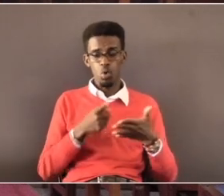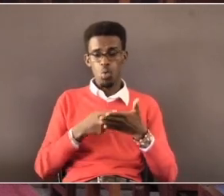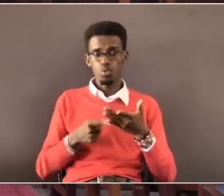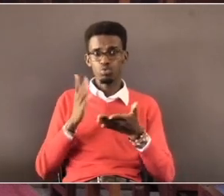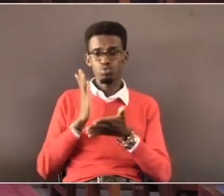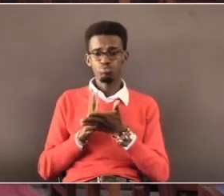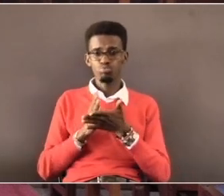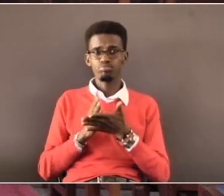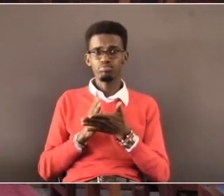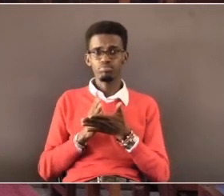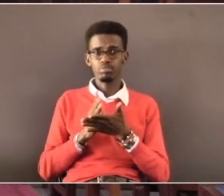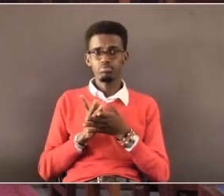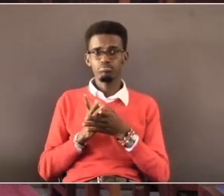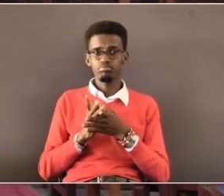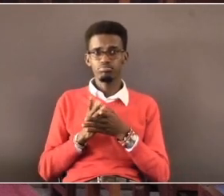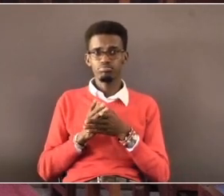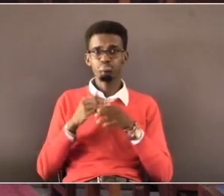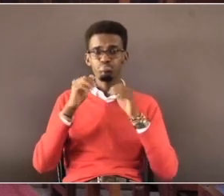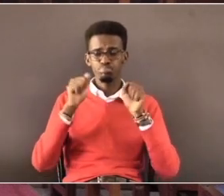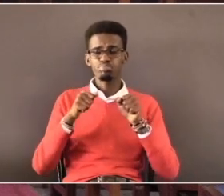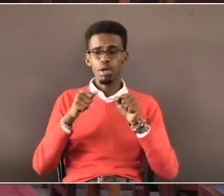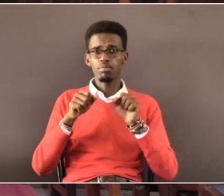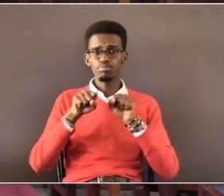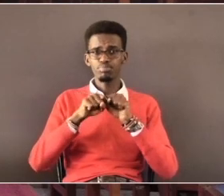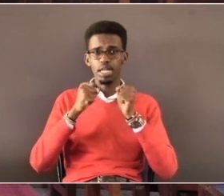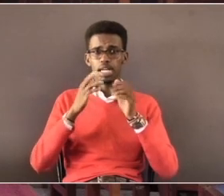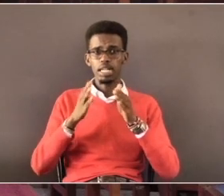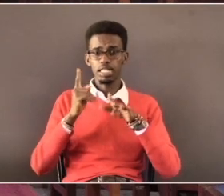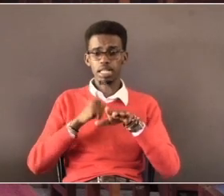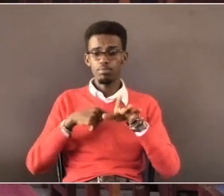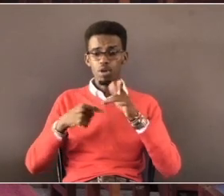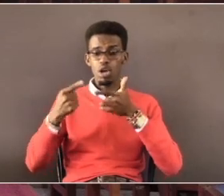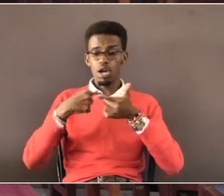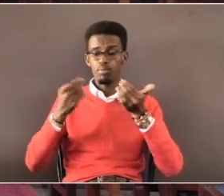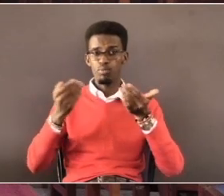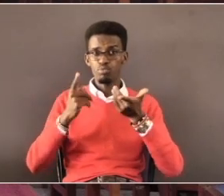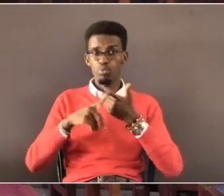deal breaker? What do you see as a deal breaker when it comes to money?